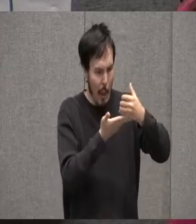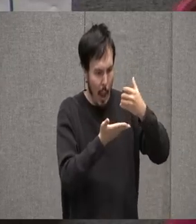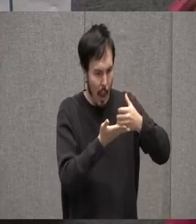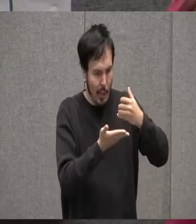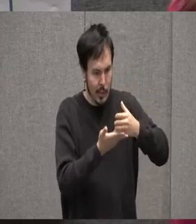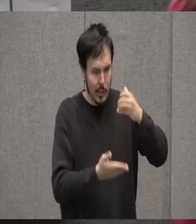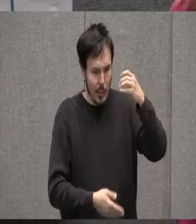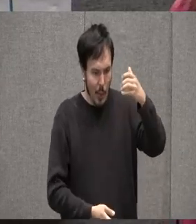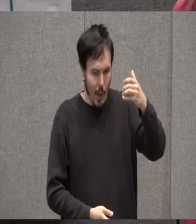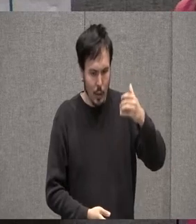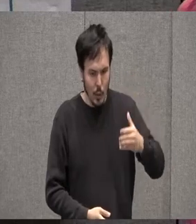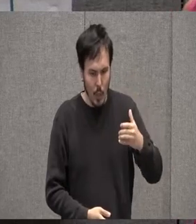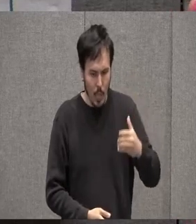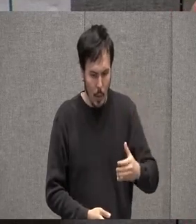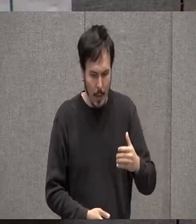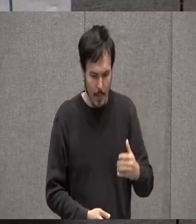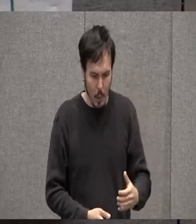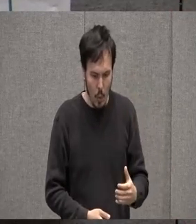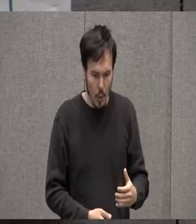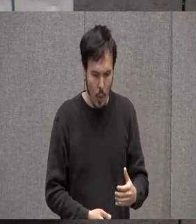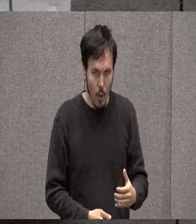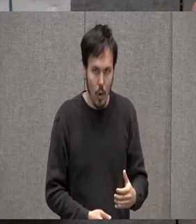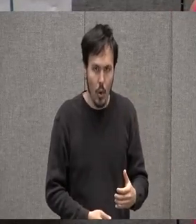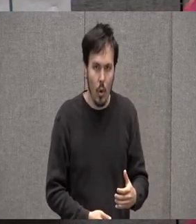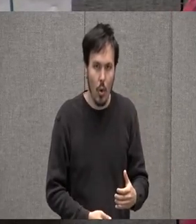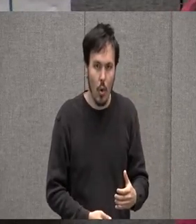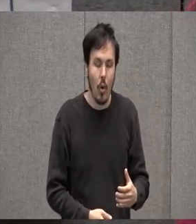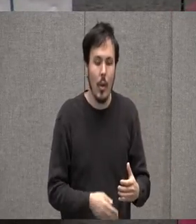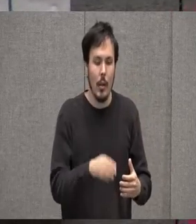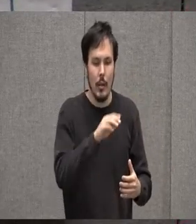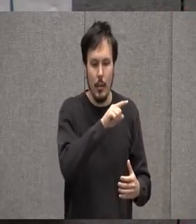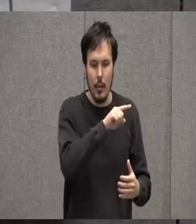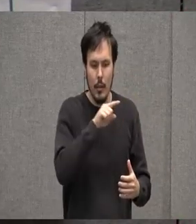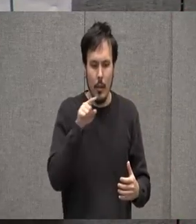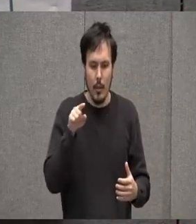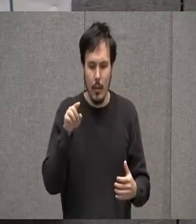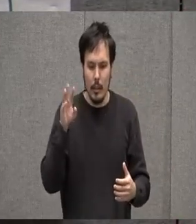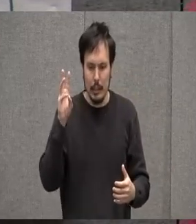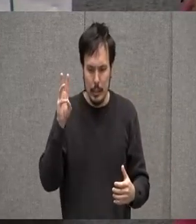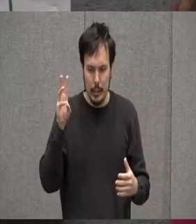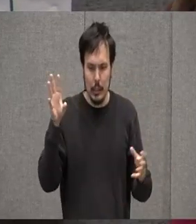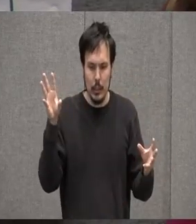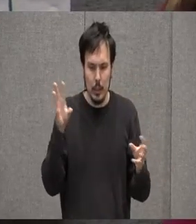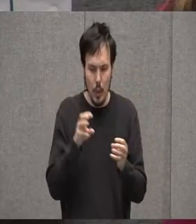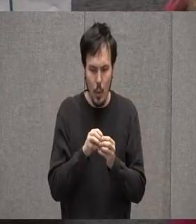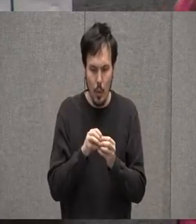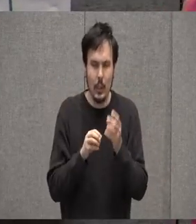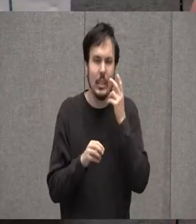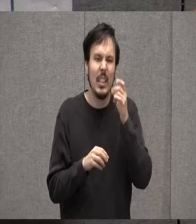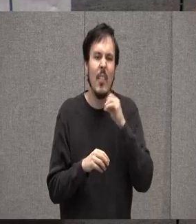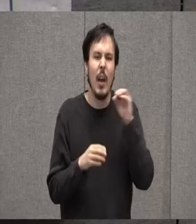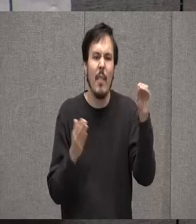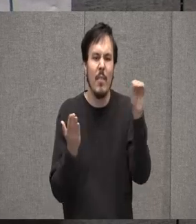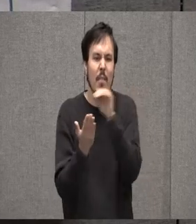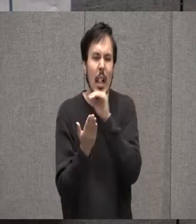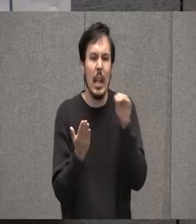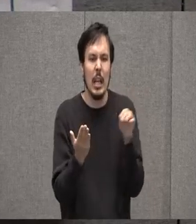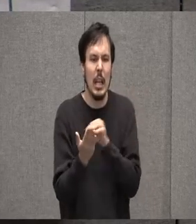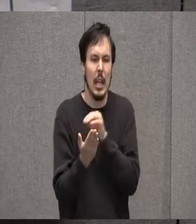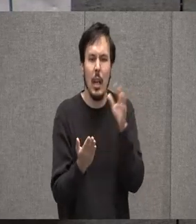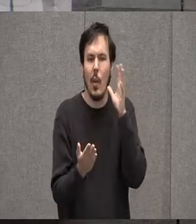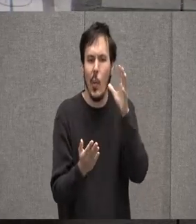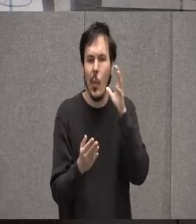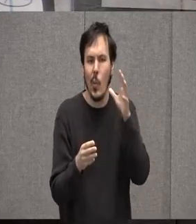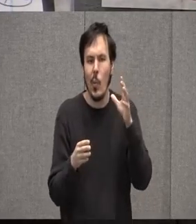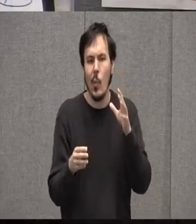All right, so 1, 2, 3, 4, 5, 6. I have 6 total. Let me see if I fill it in, if it works.